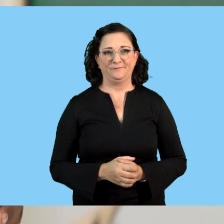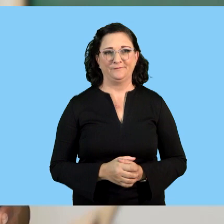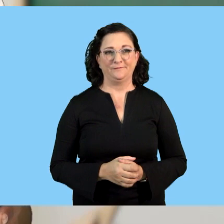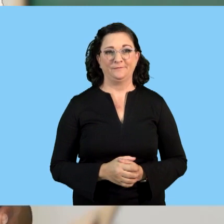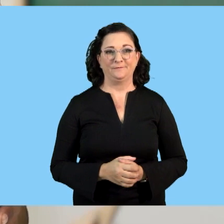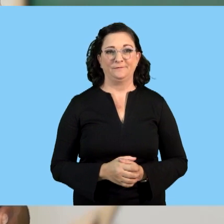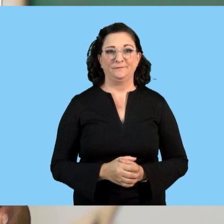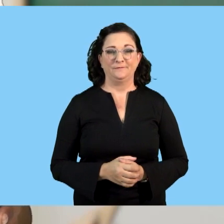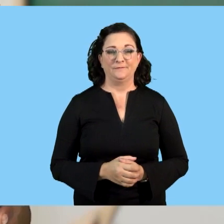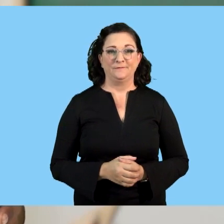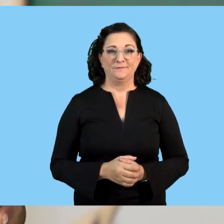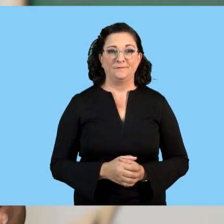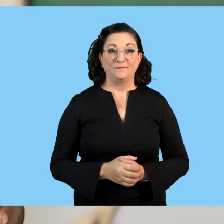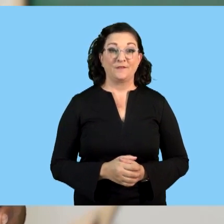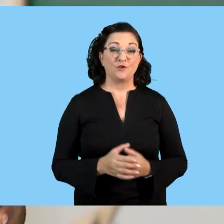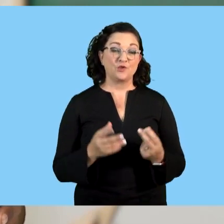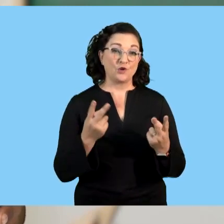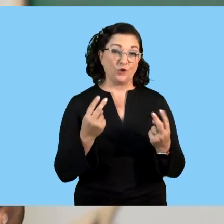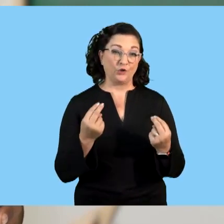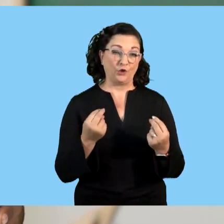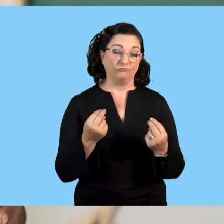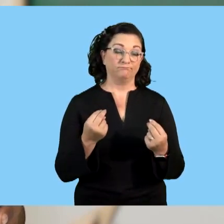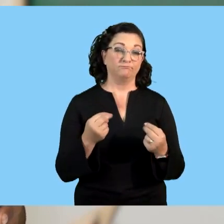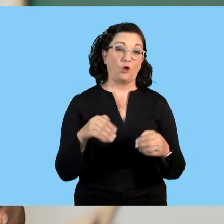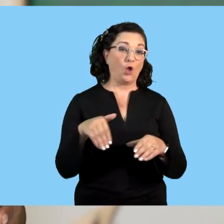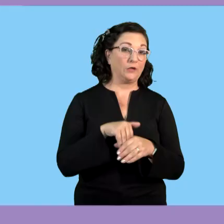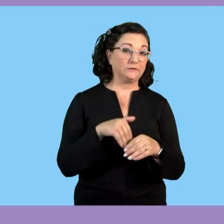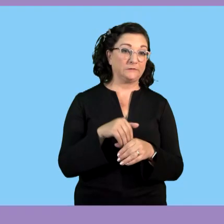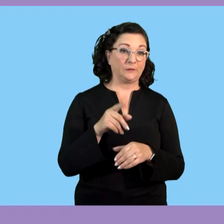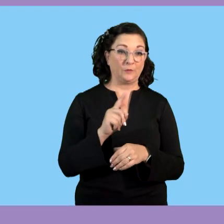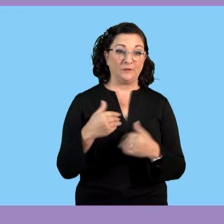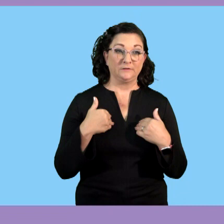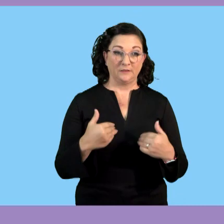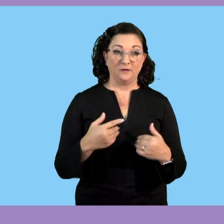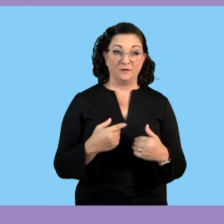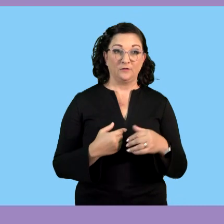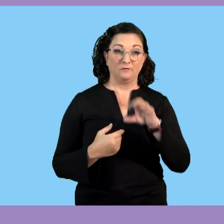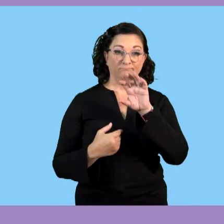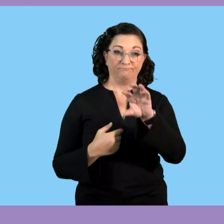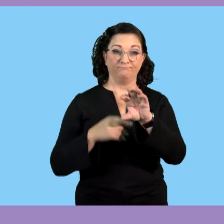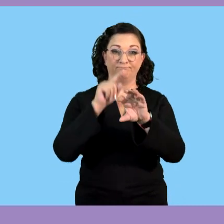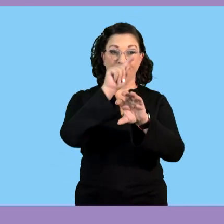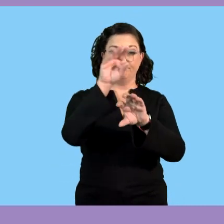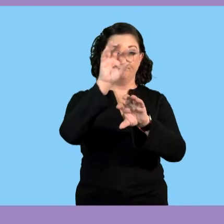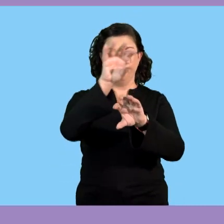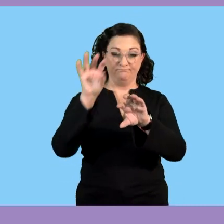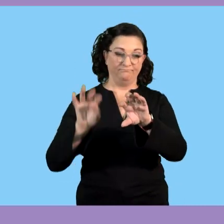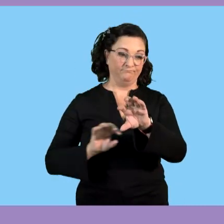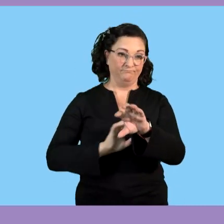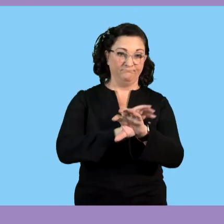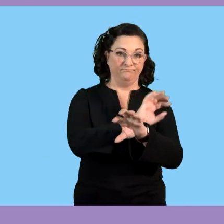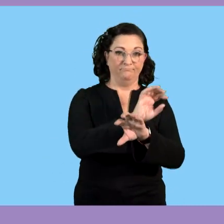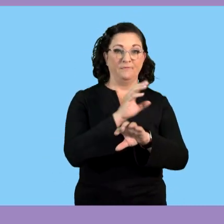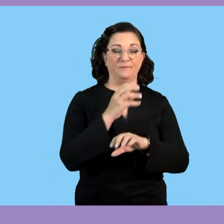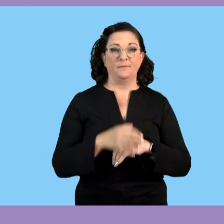This is the concept map. Every time we start a new concept, we'll be following this, starting with the first one right through to the last one.